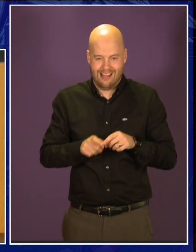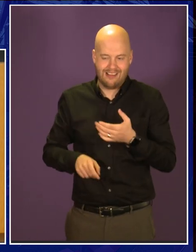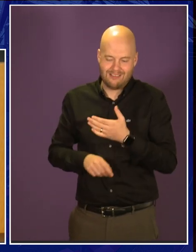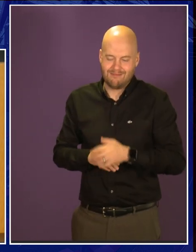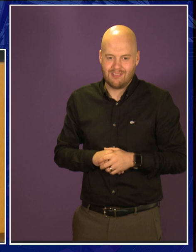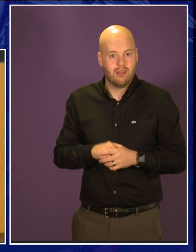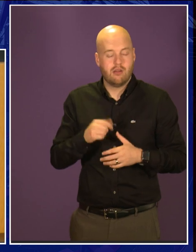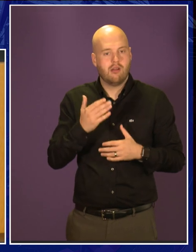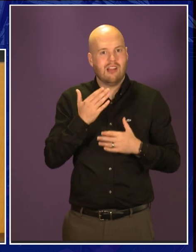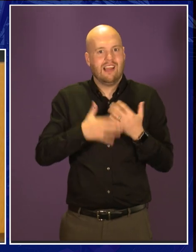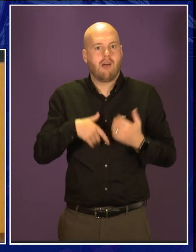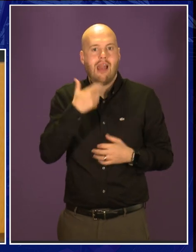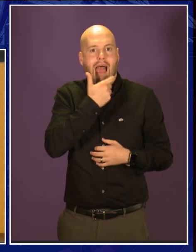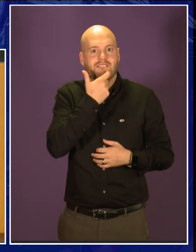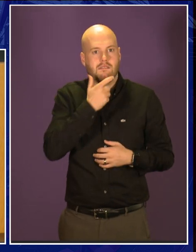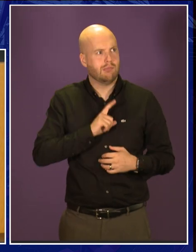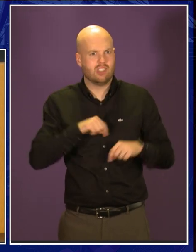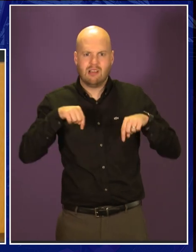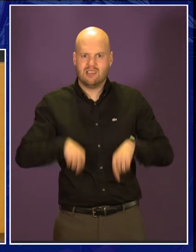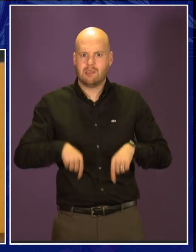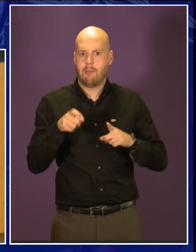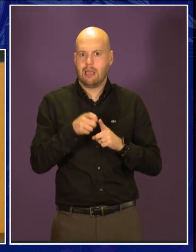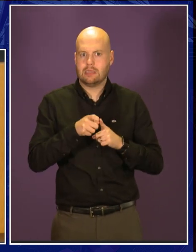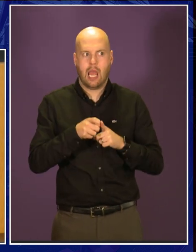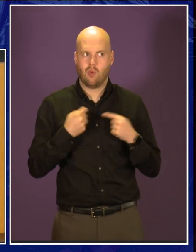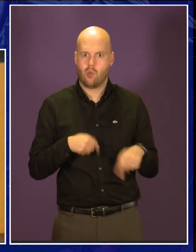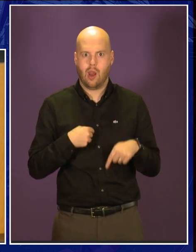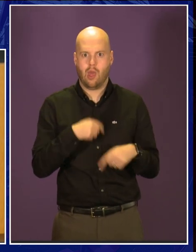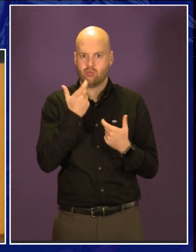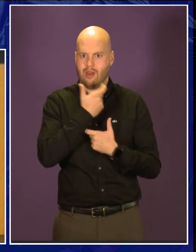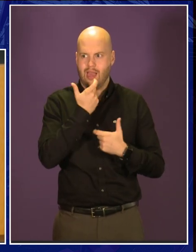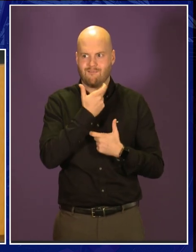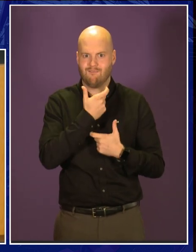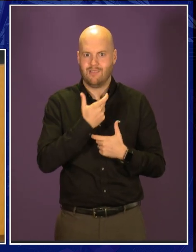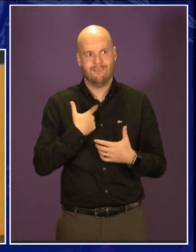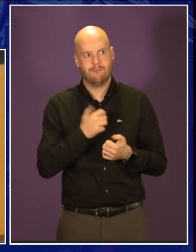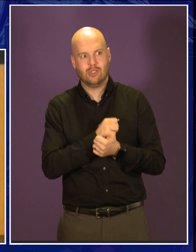And they never laugh, because it's Palestine. We can't laugh. It's a freedom.